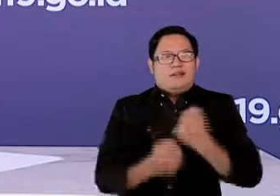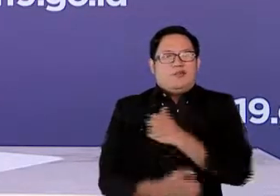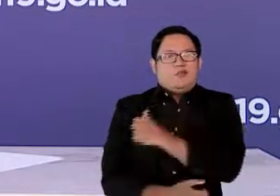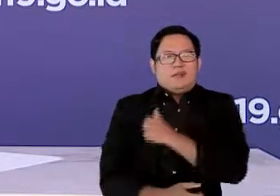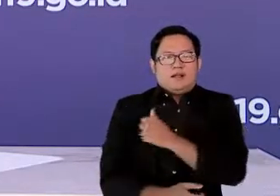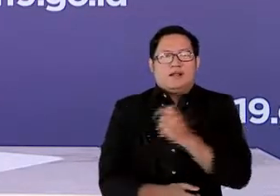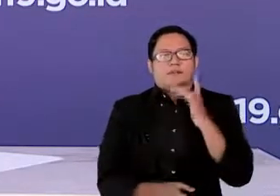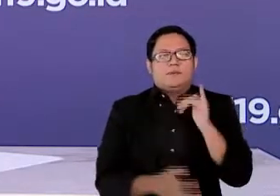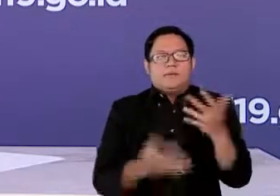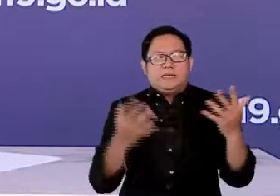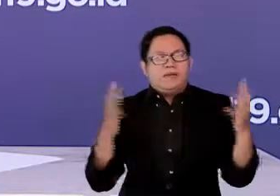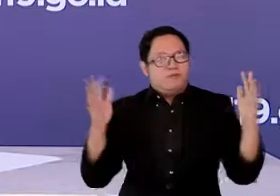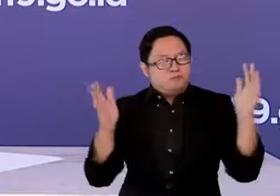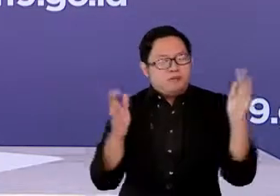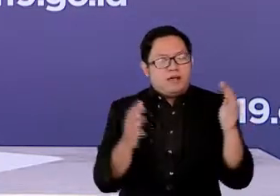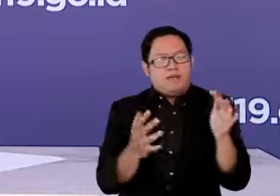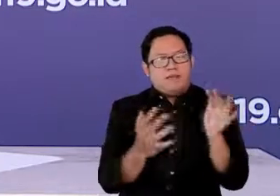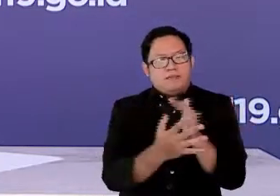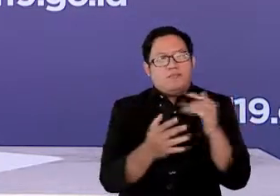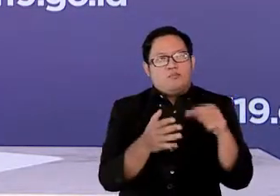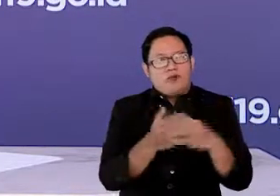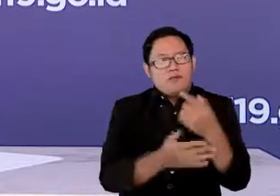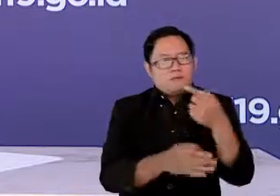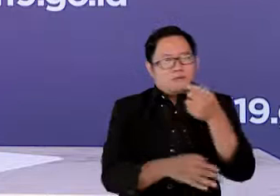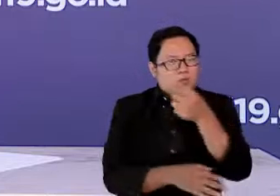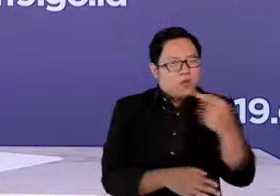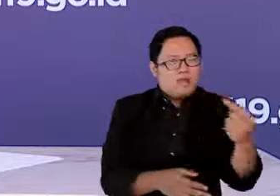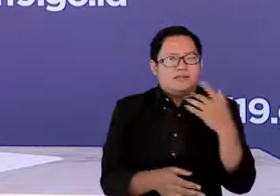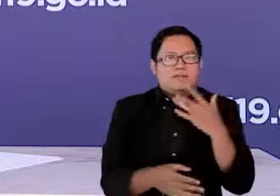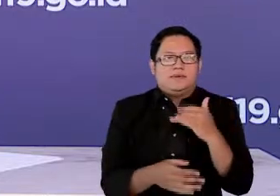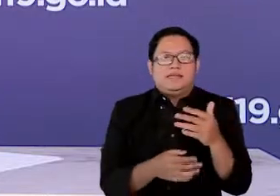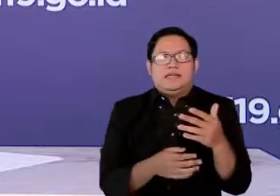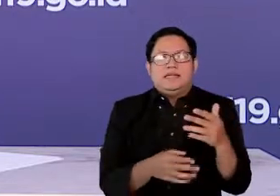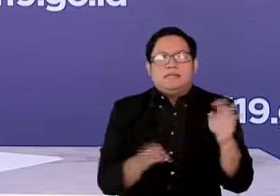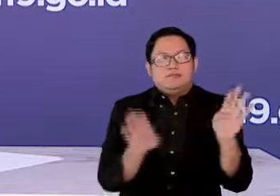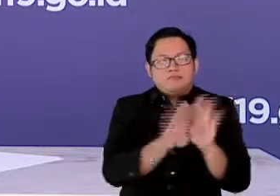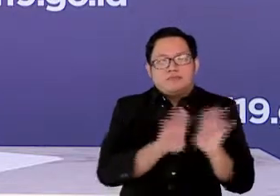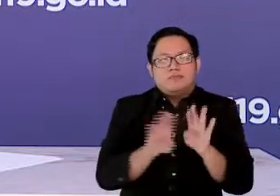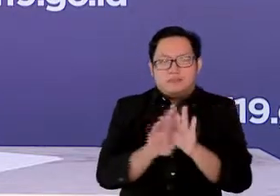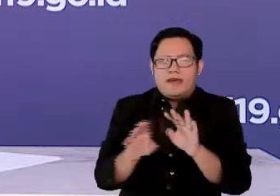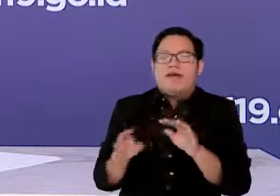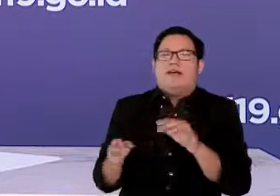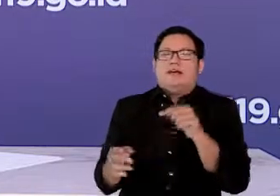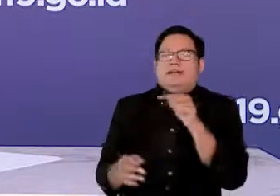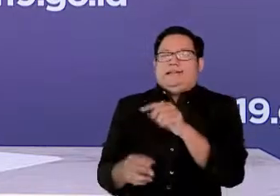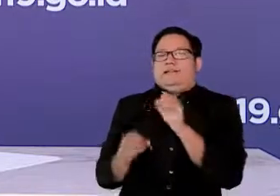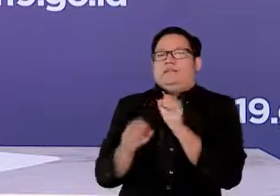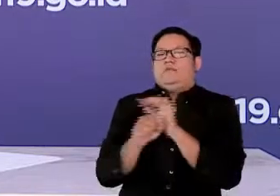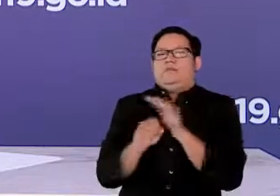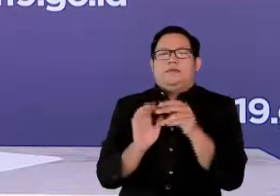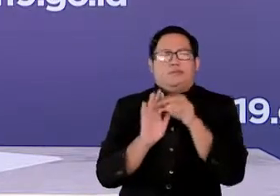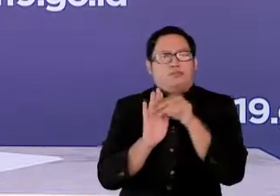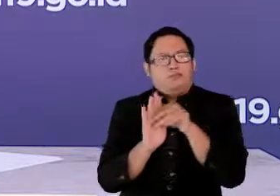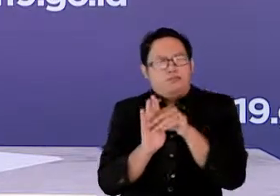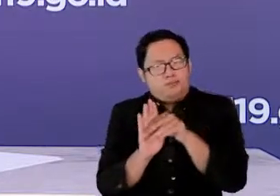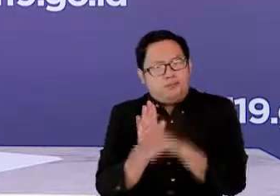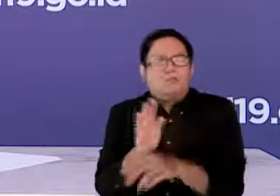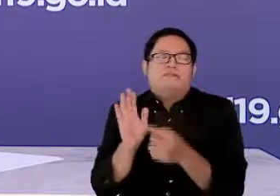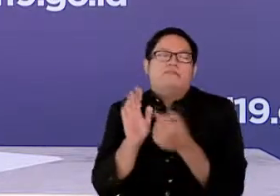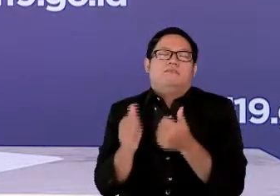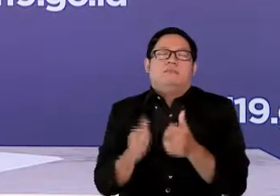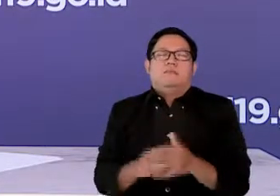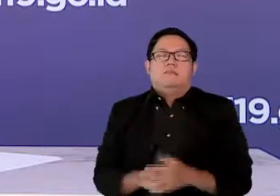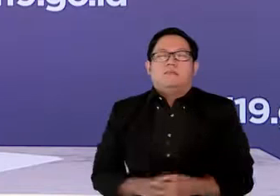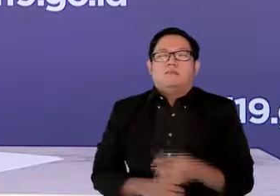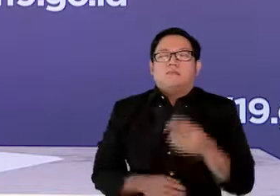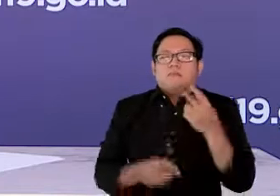variant mutations will not cause a significant spike in cases. Second, by looking at the pattern